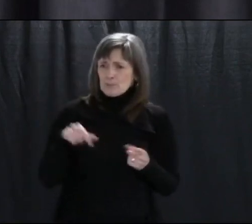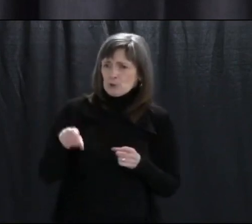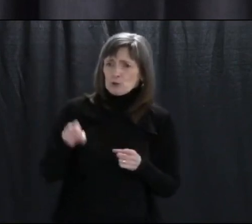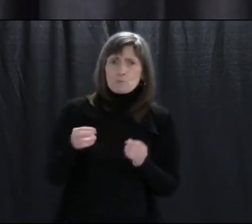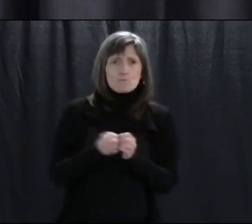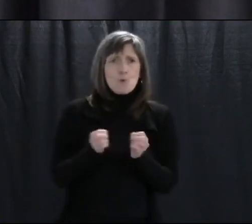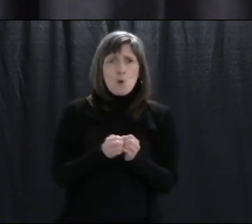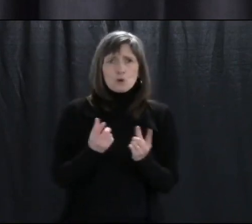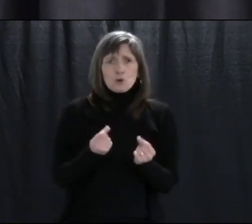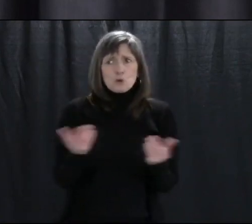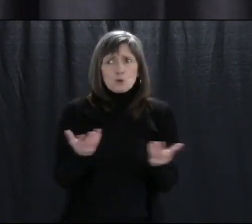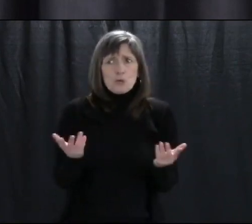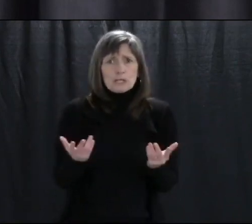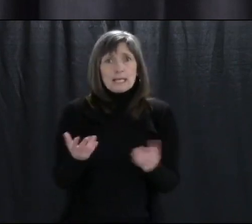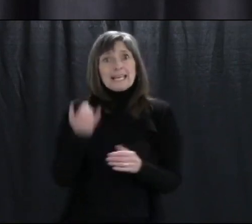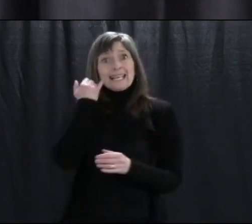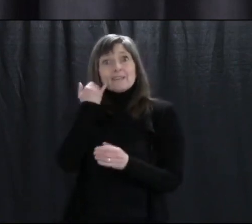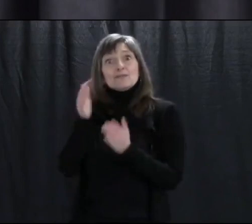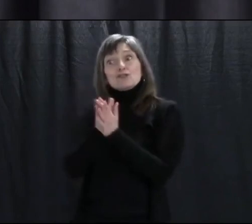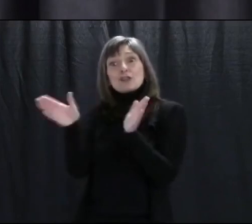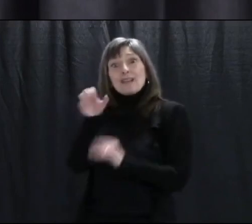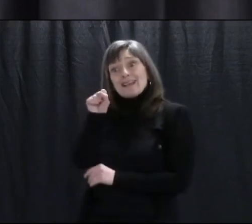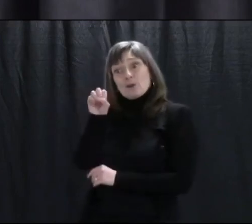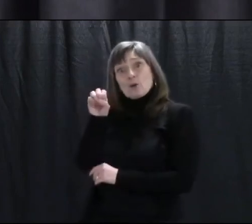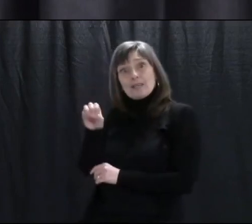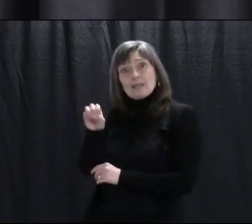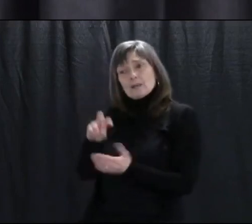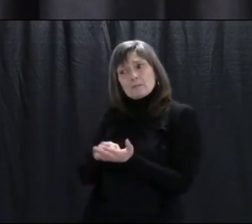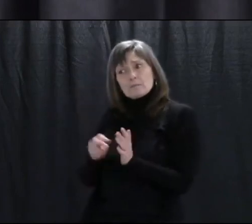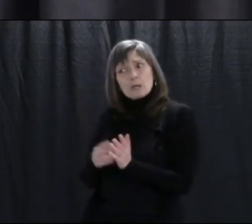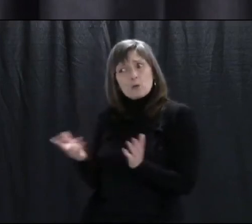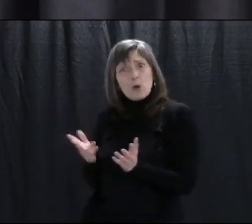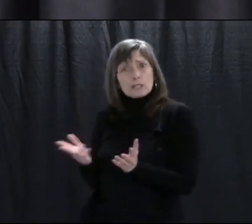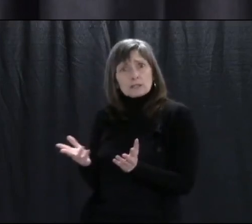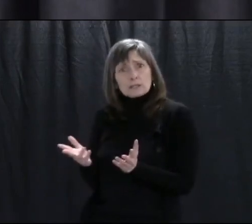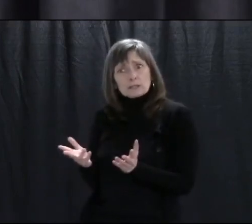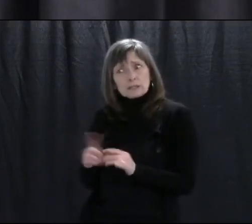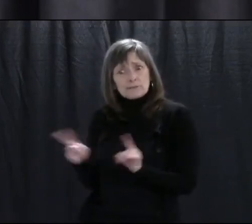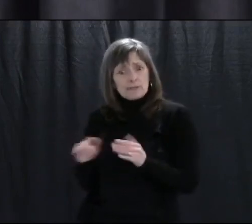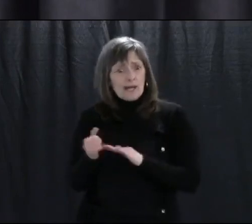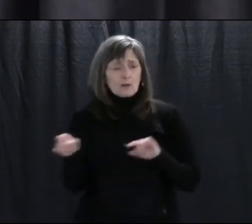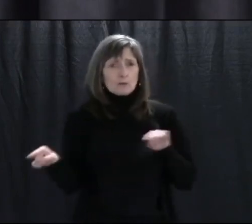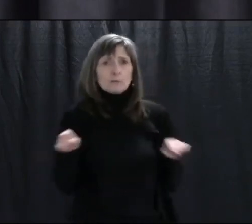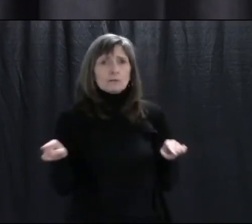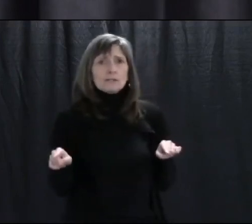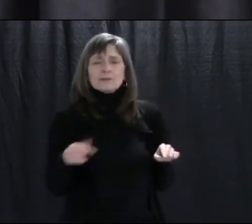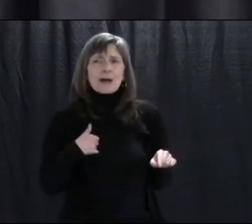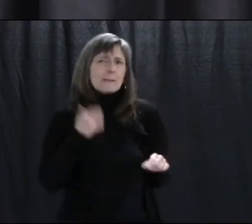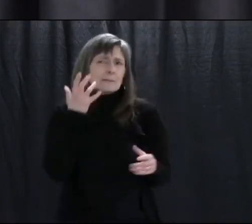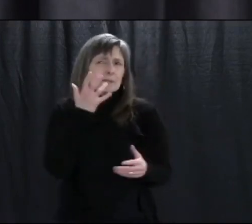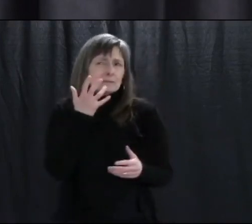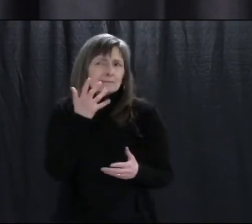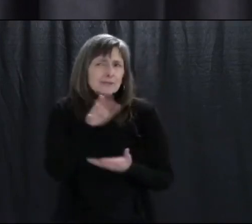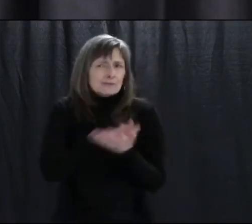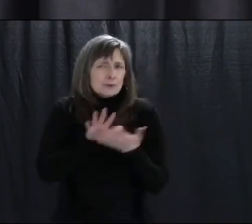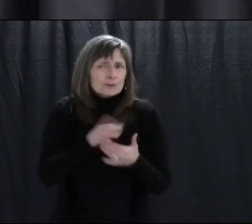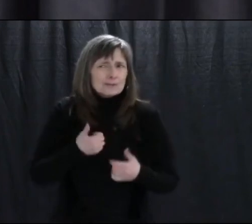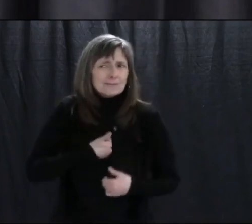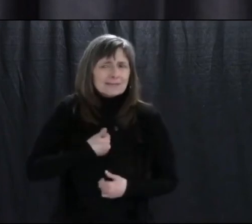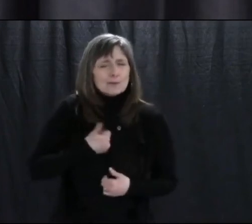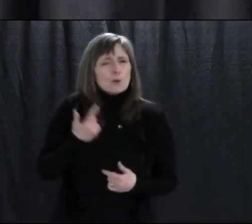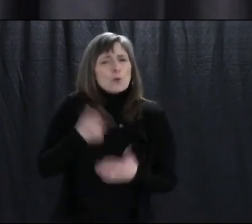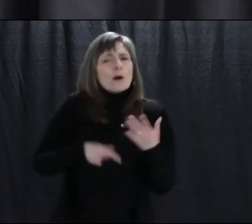be doing that we're not doing, that we can't do under our current state of emergency. So that is where my view is